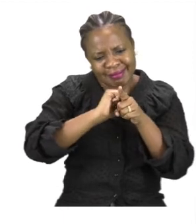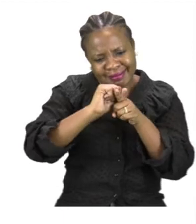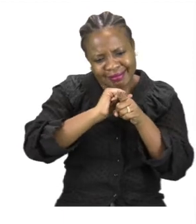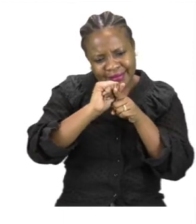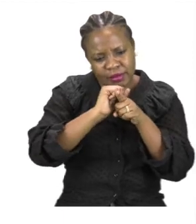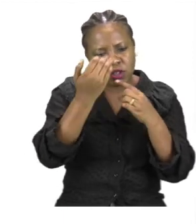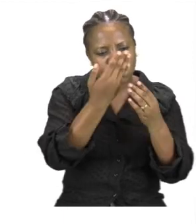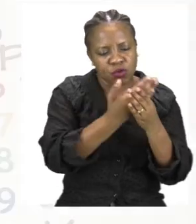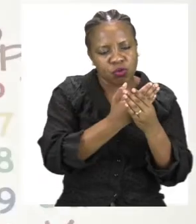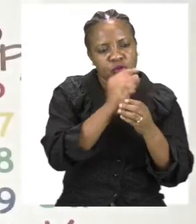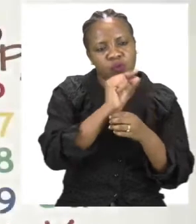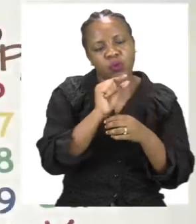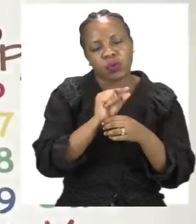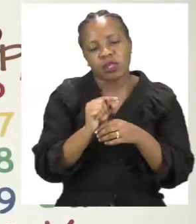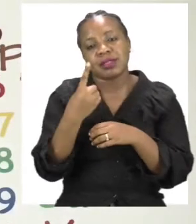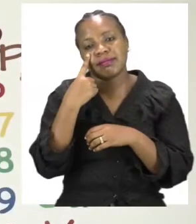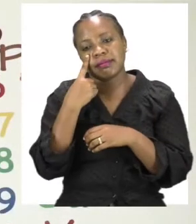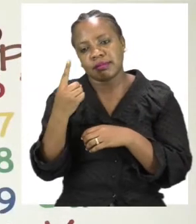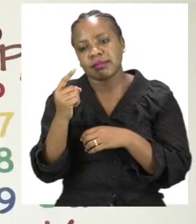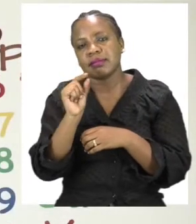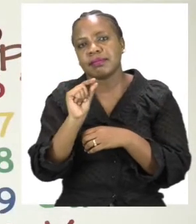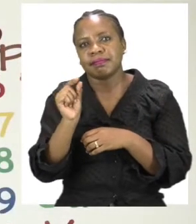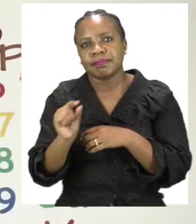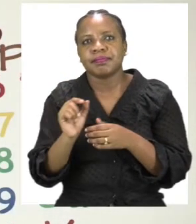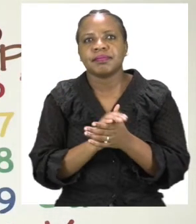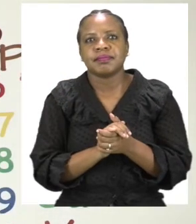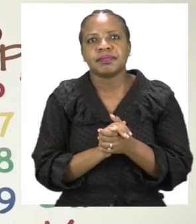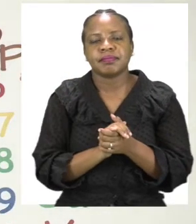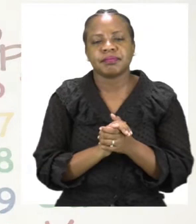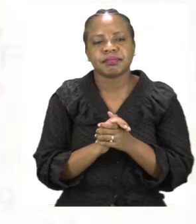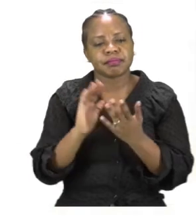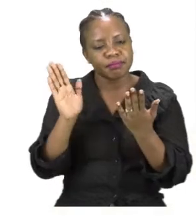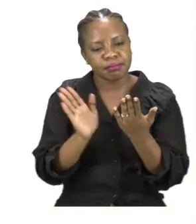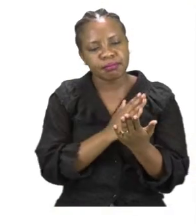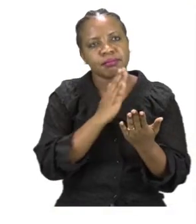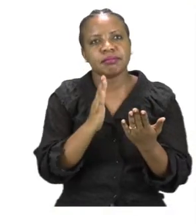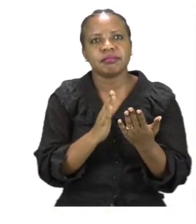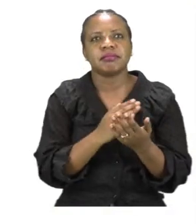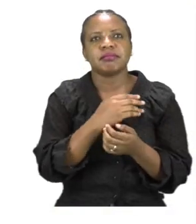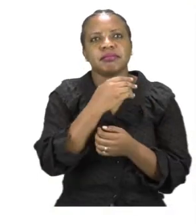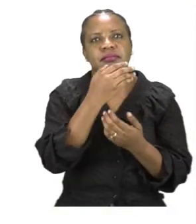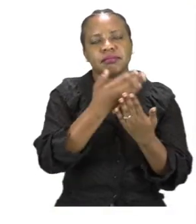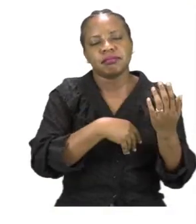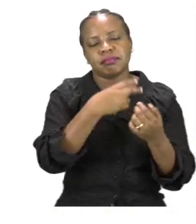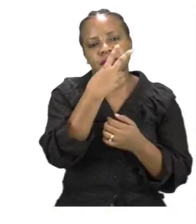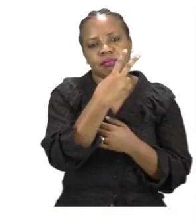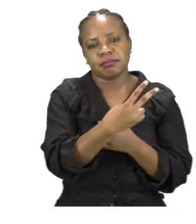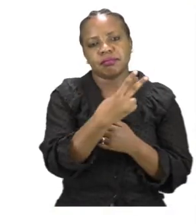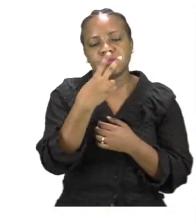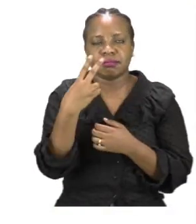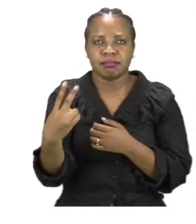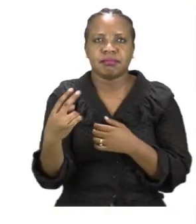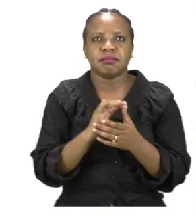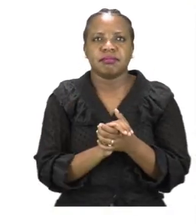words. Now, let us go to the next page, page 22. On page 22, we